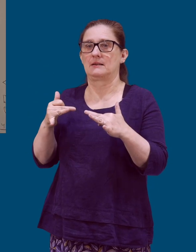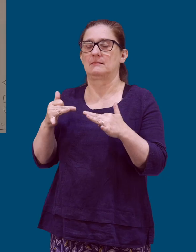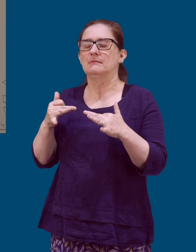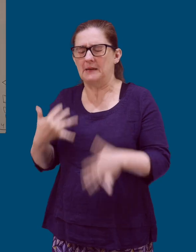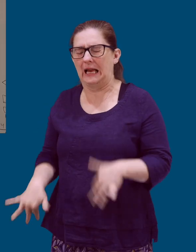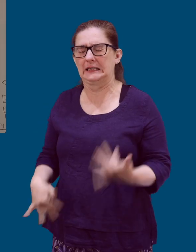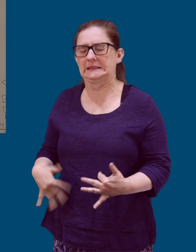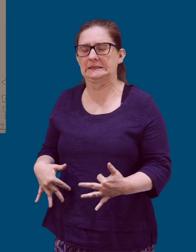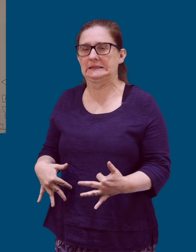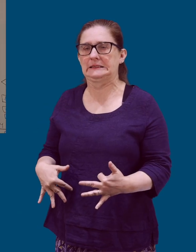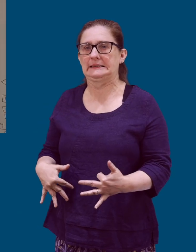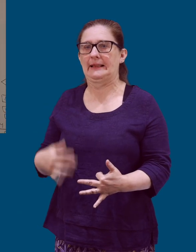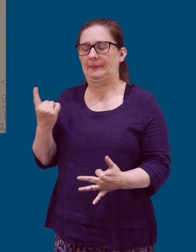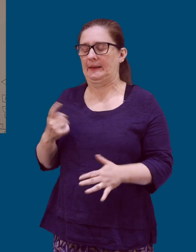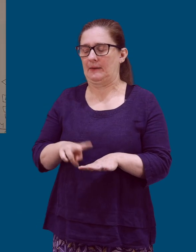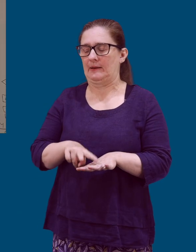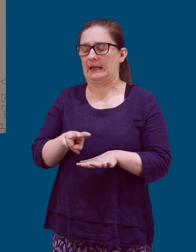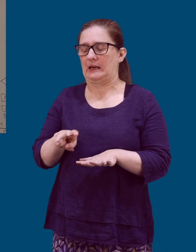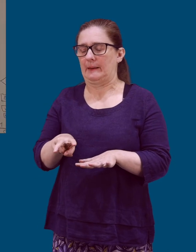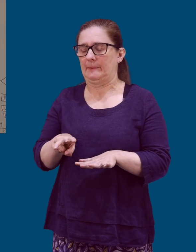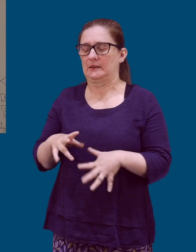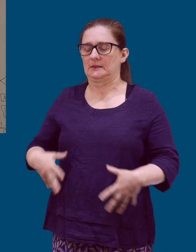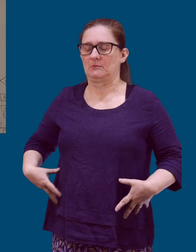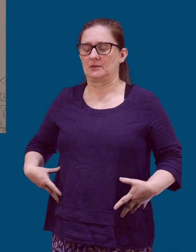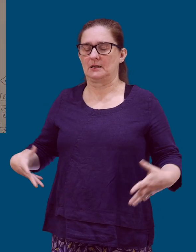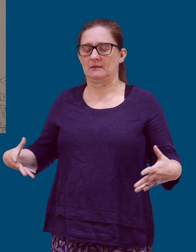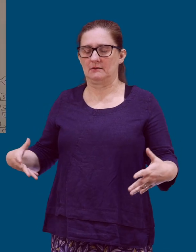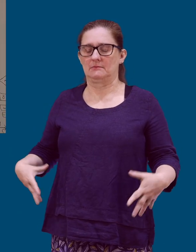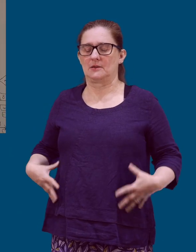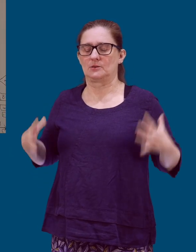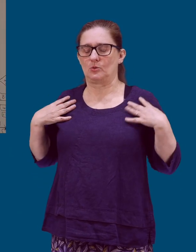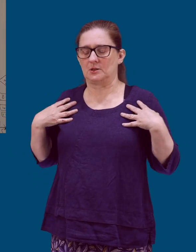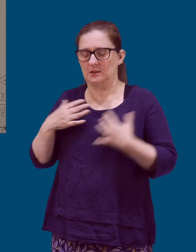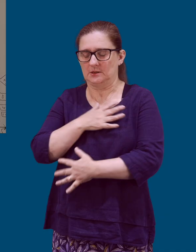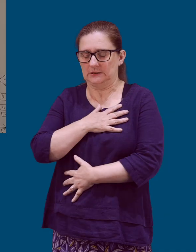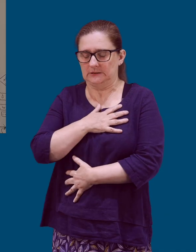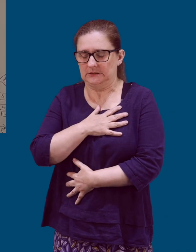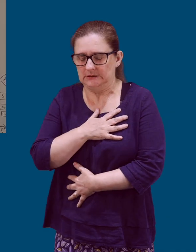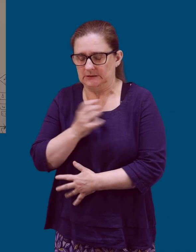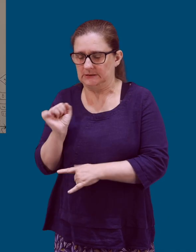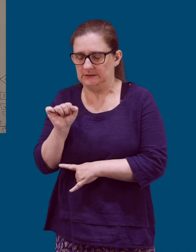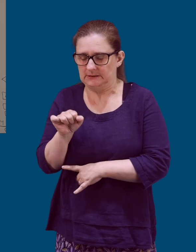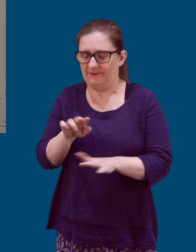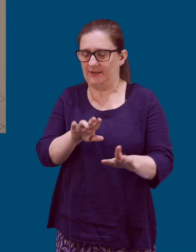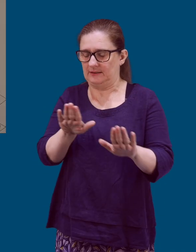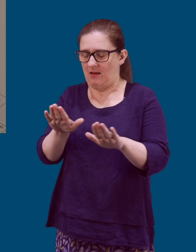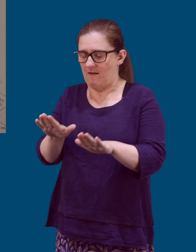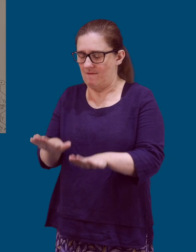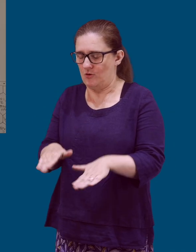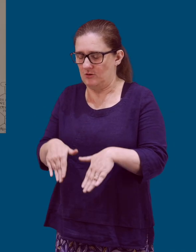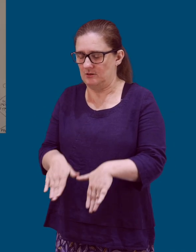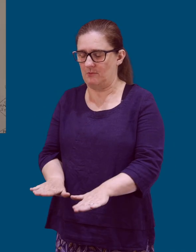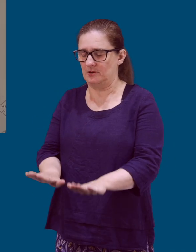Pain. Think about getting up. Support body with arms to sit up. Move legs around. Put feet on floor. Put slippers